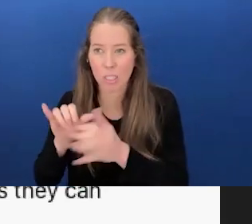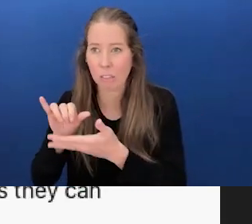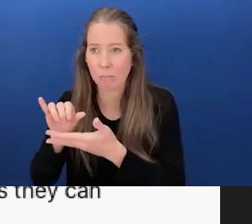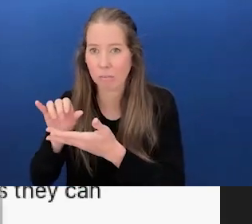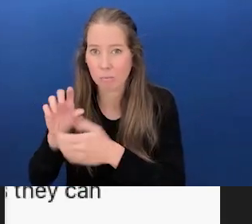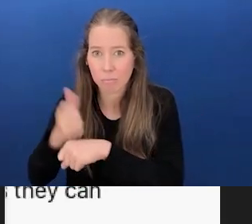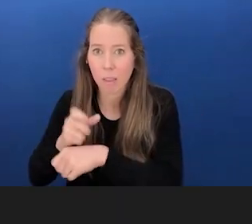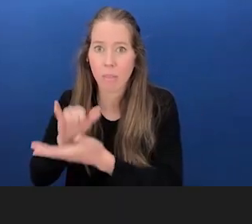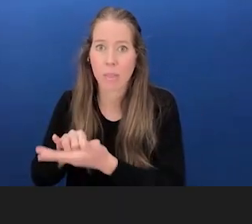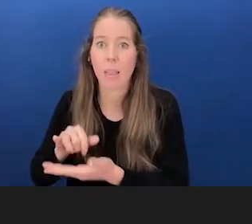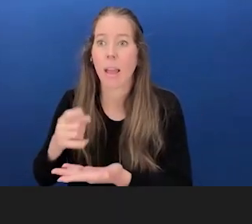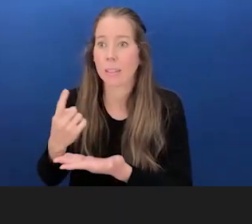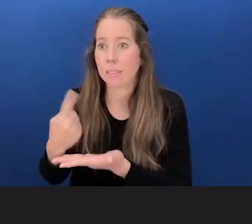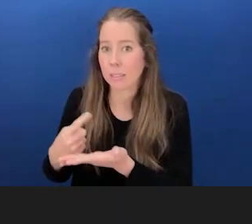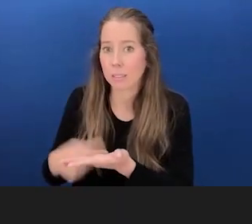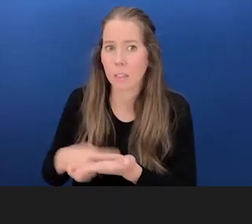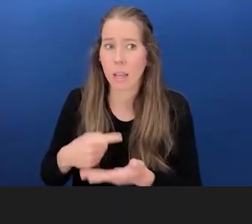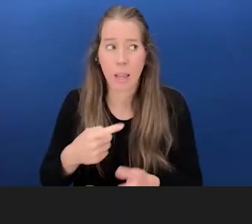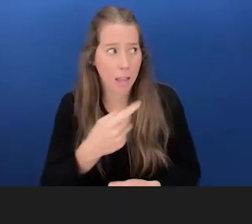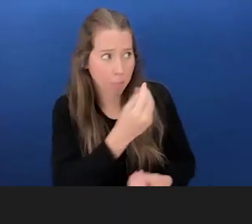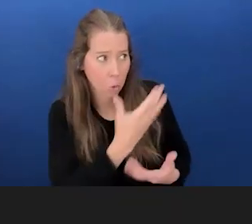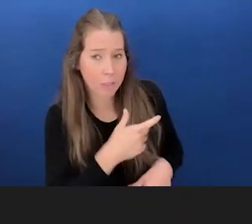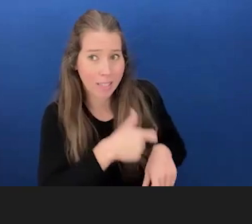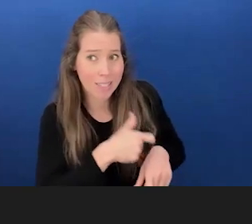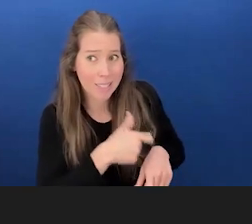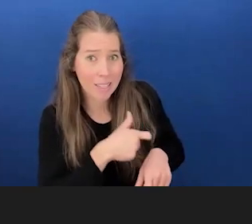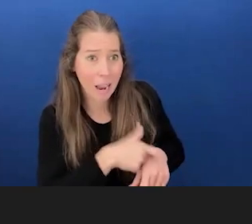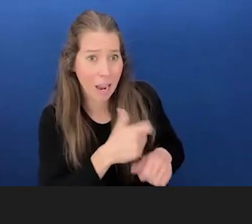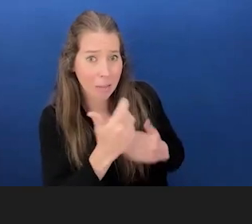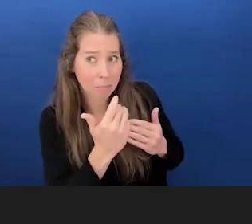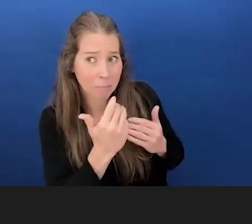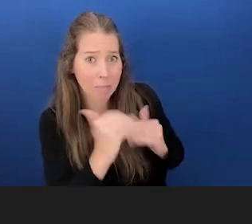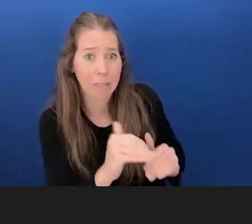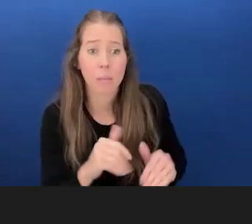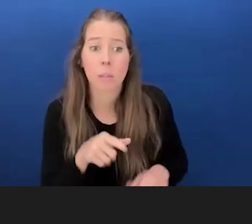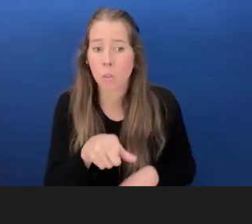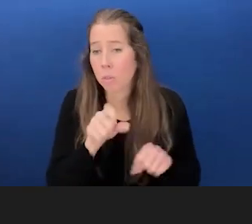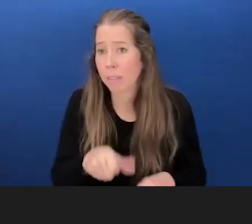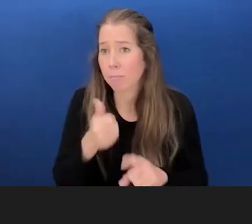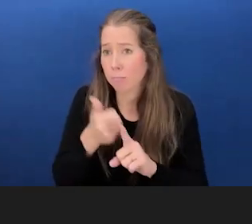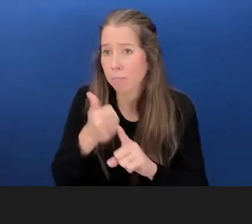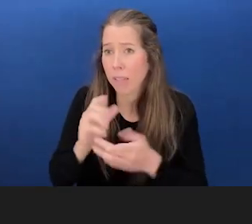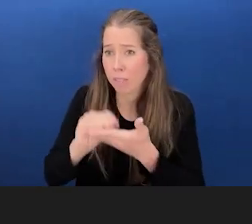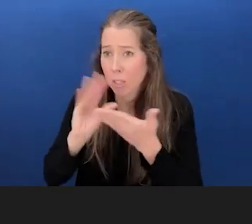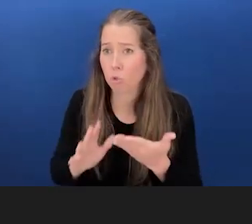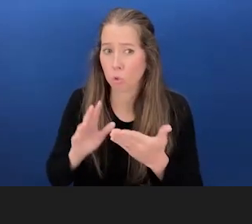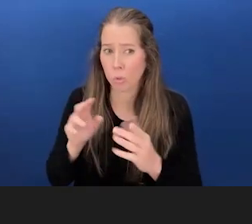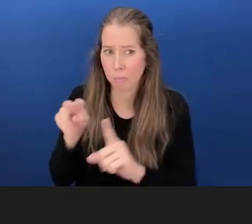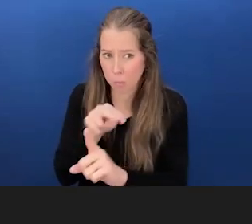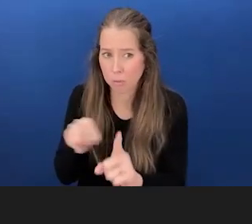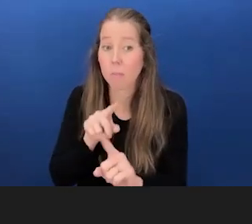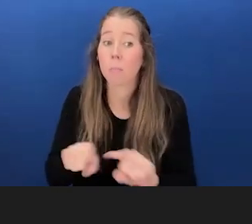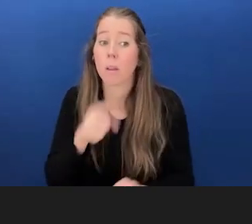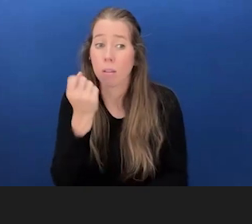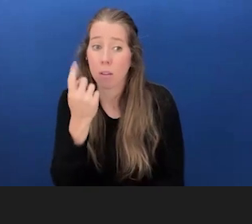Okay, I'm running short on time, I am told. So you can look through the student one yourself, but the basic idea behind the student one is a student is not